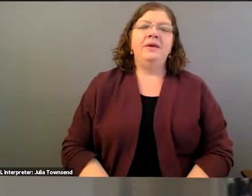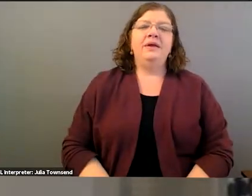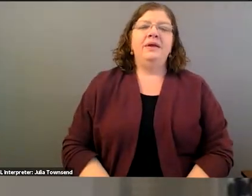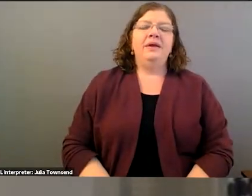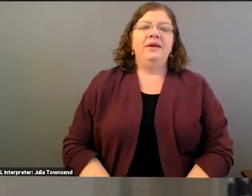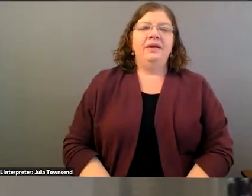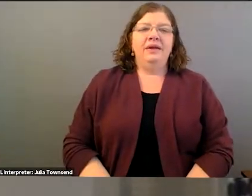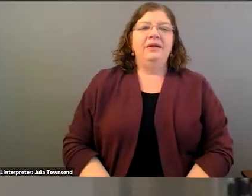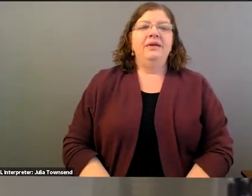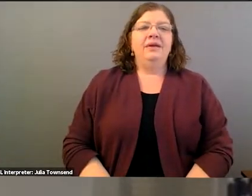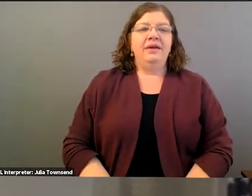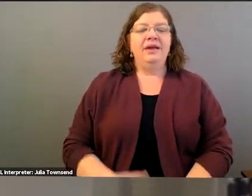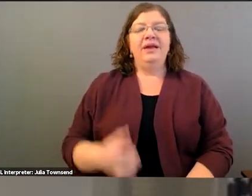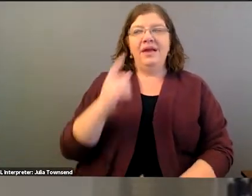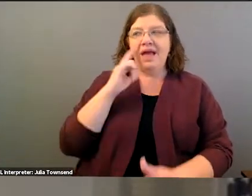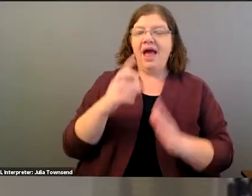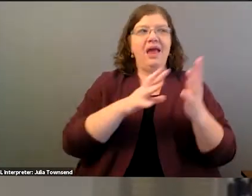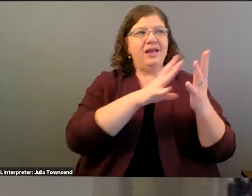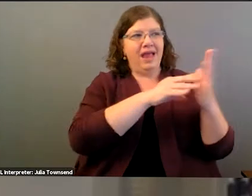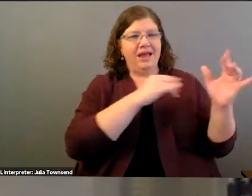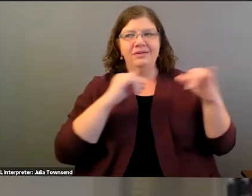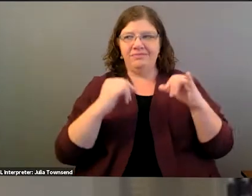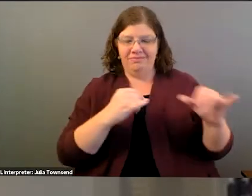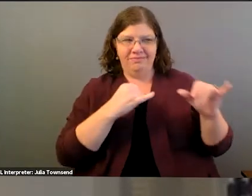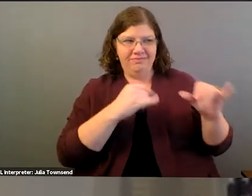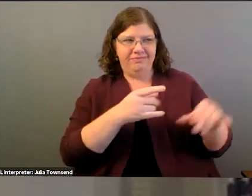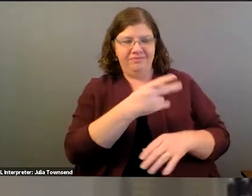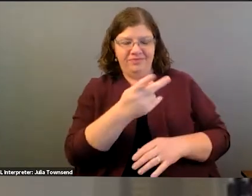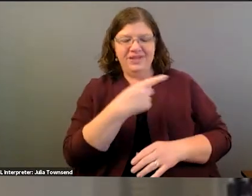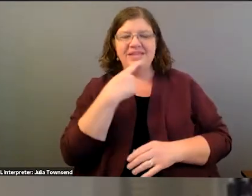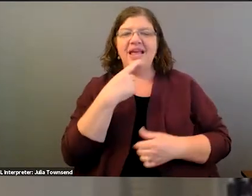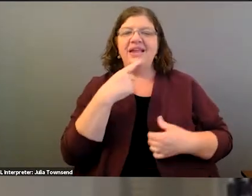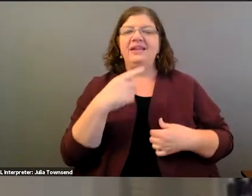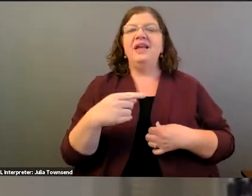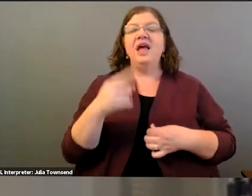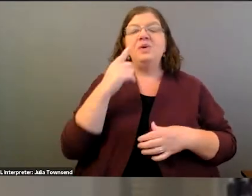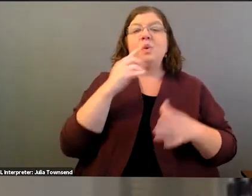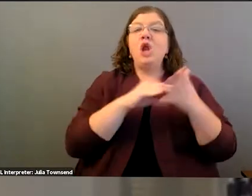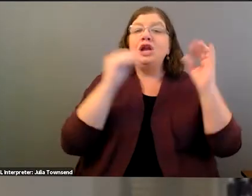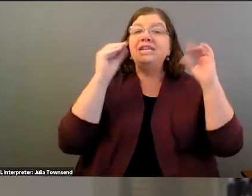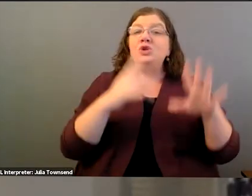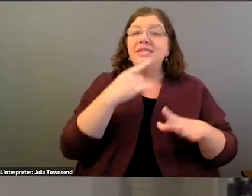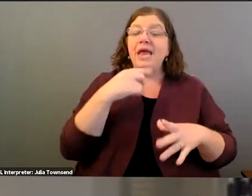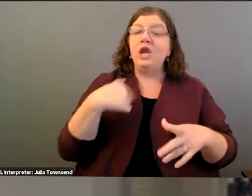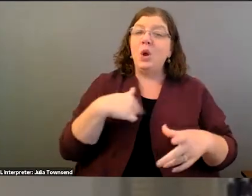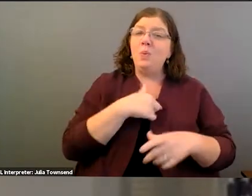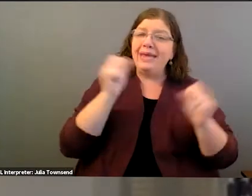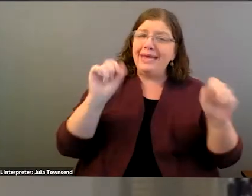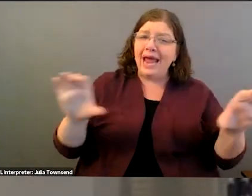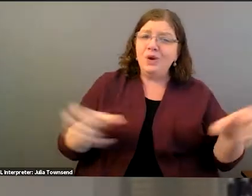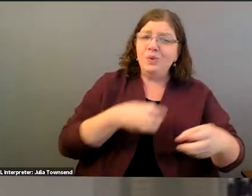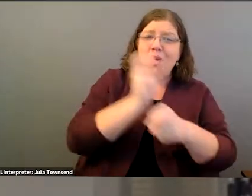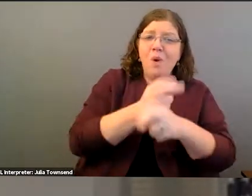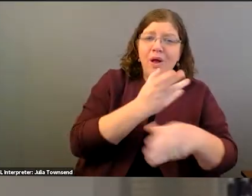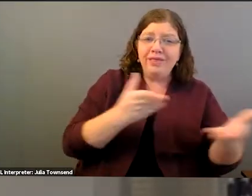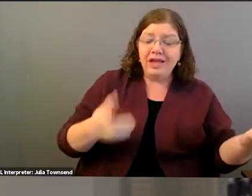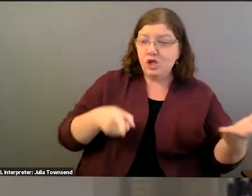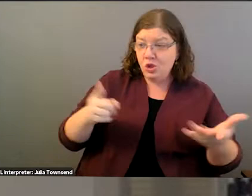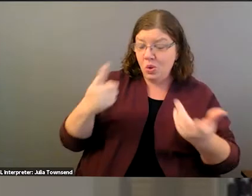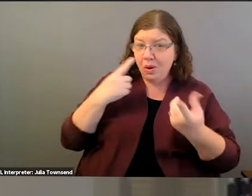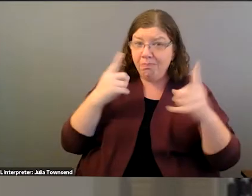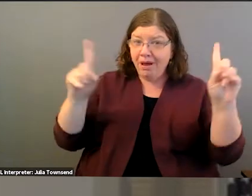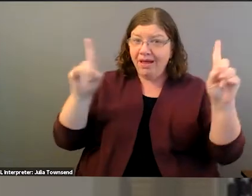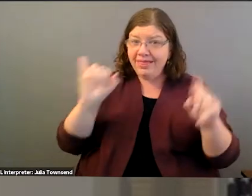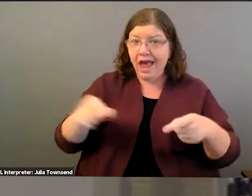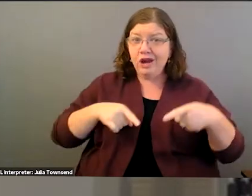Yes, I'll just echo what Katie Boozer, third grade teacher, says. We can do hard things. The fact that you pulled this off in a pandemic and a